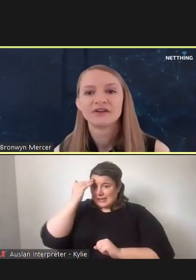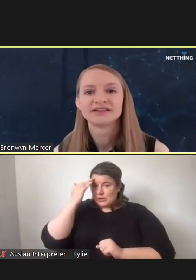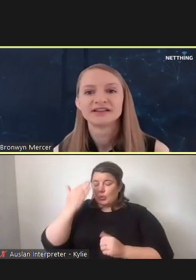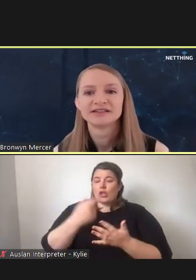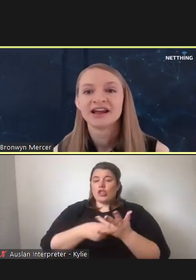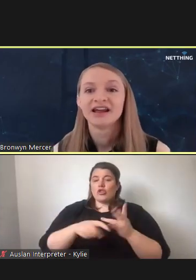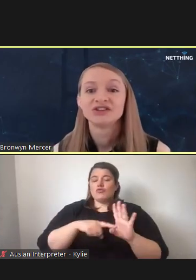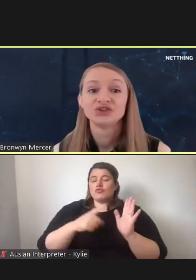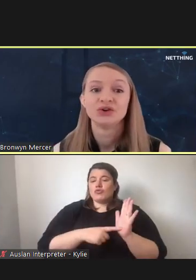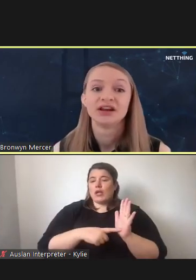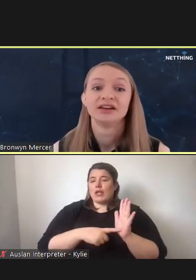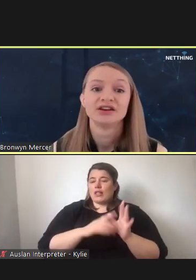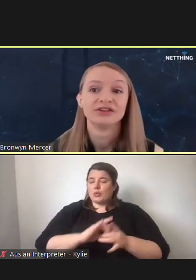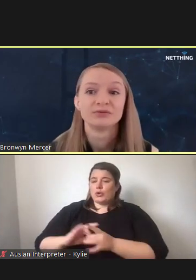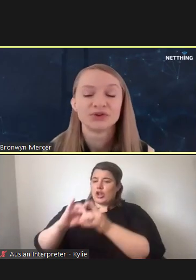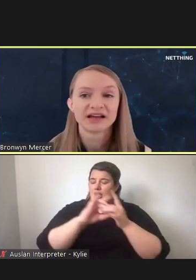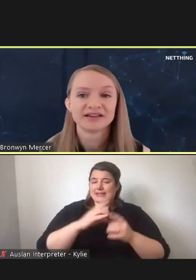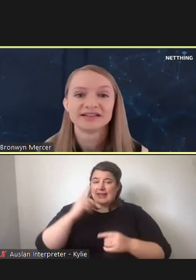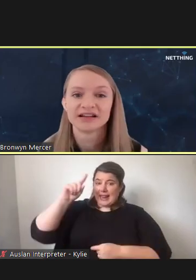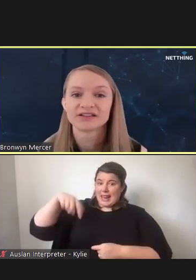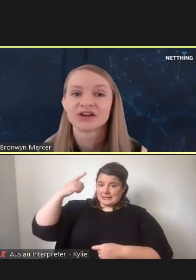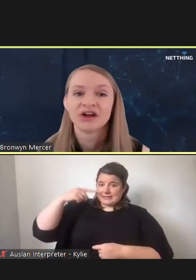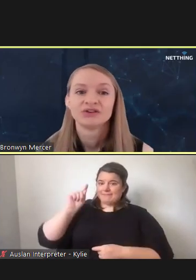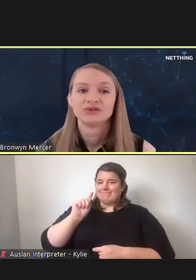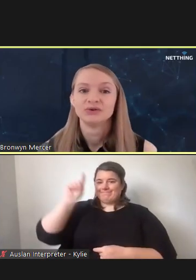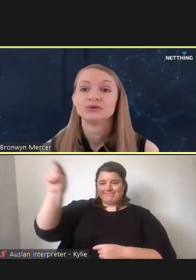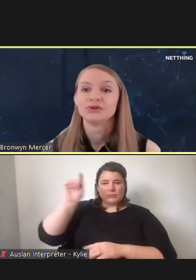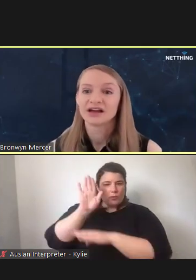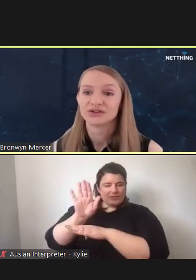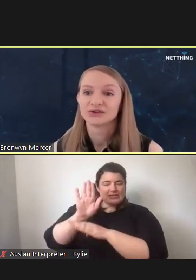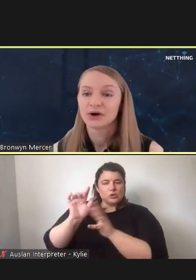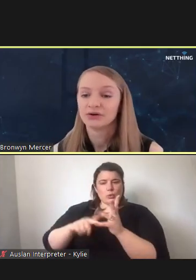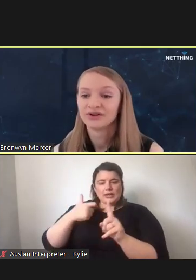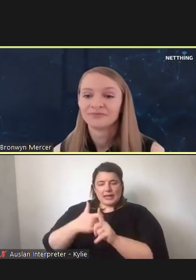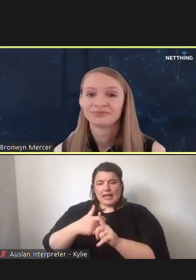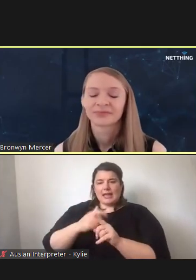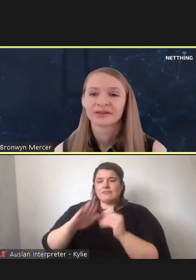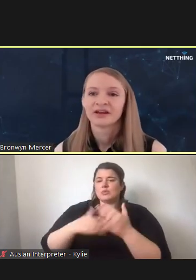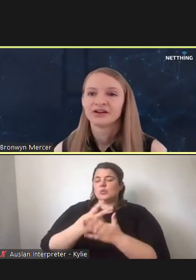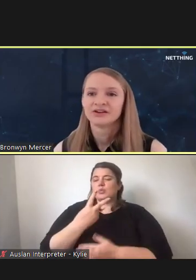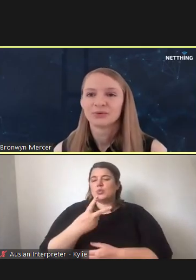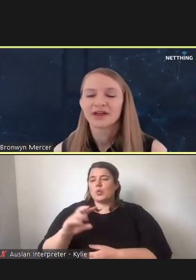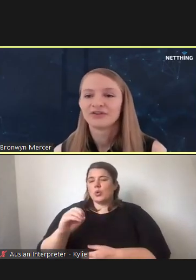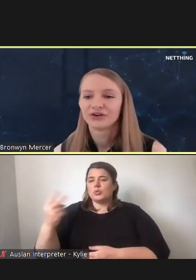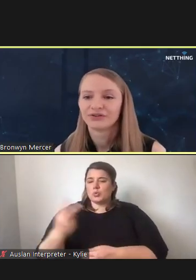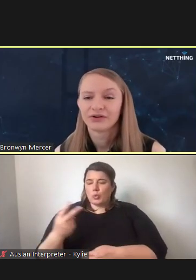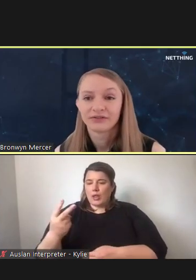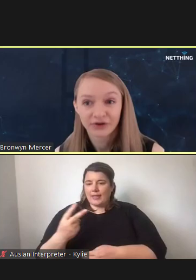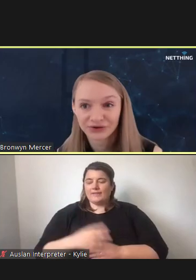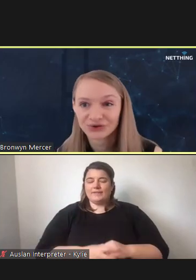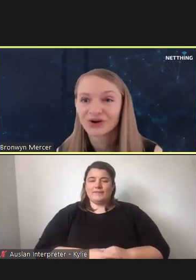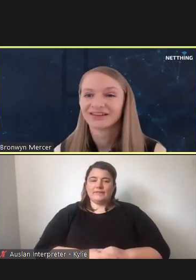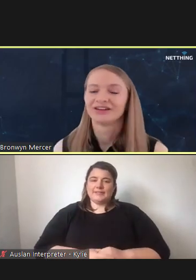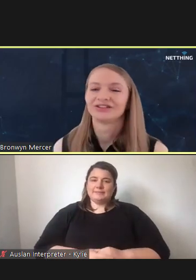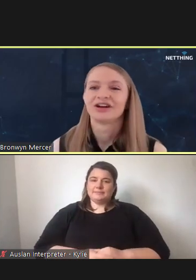United Services Institute in London from 2006 to 2012. So without